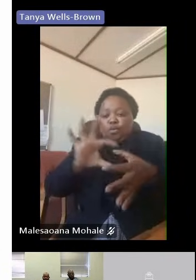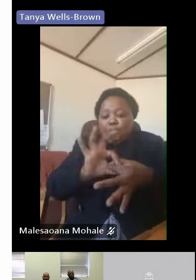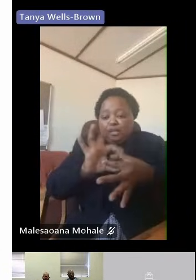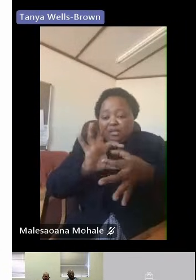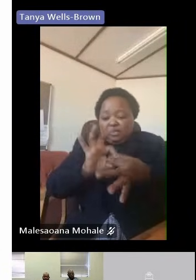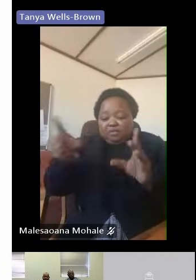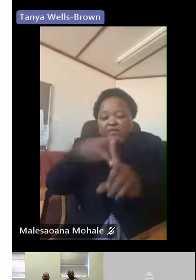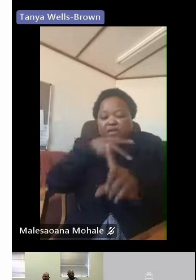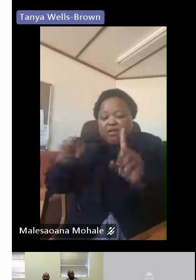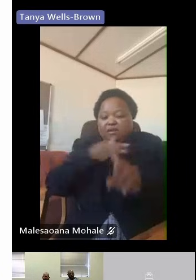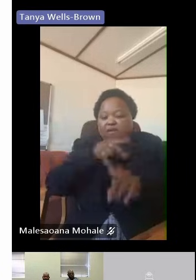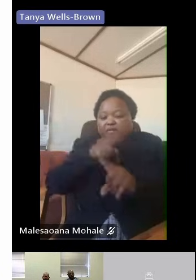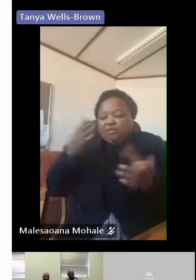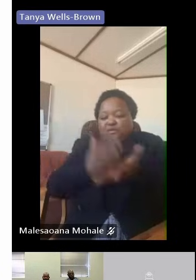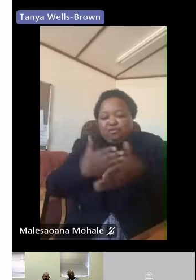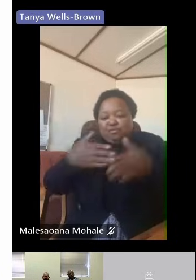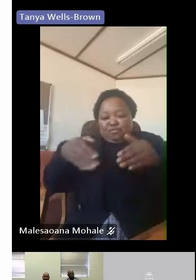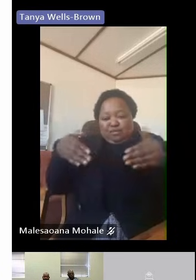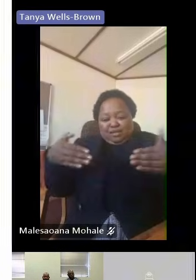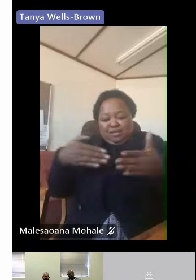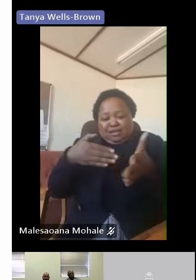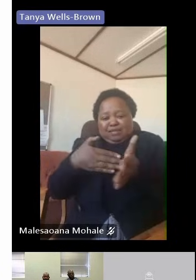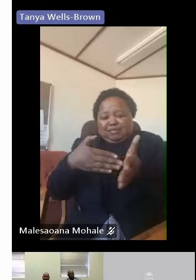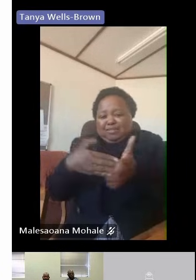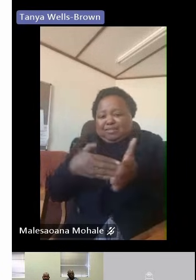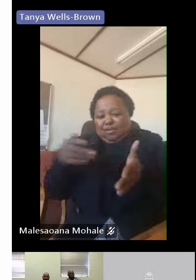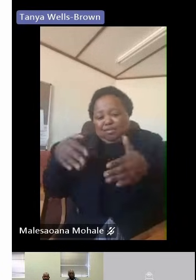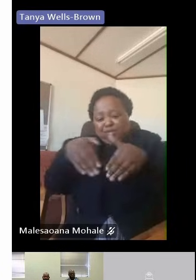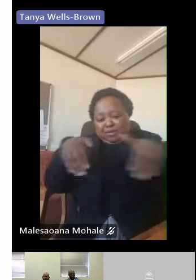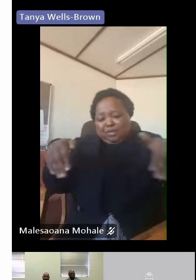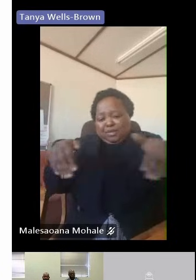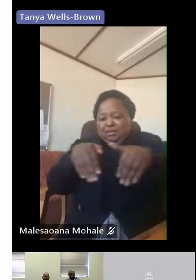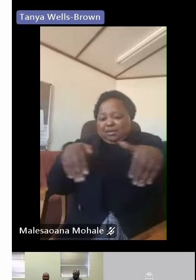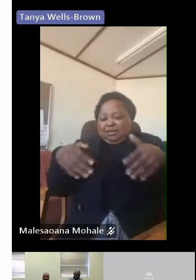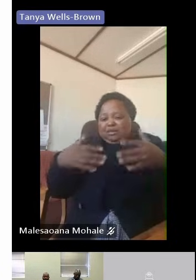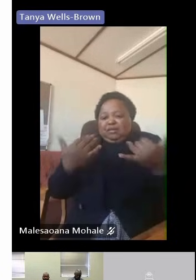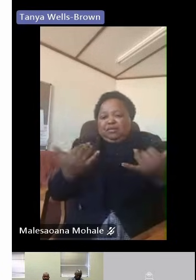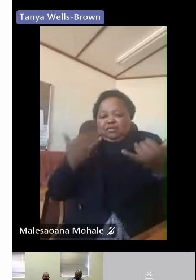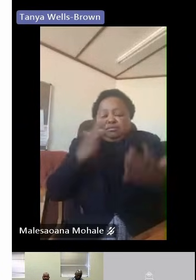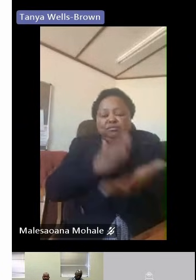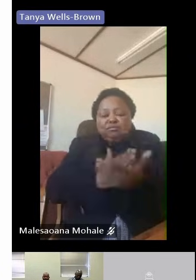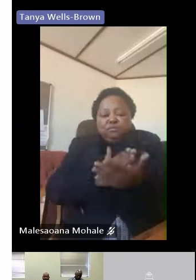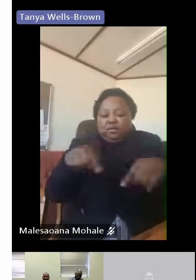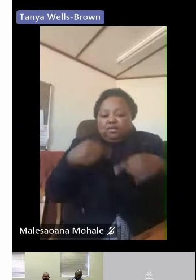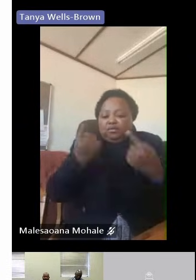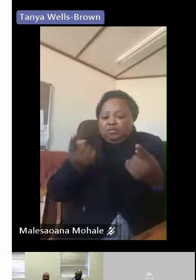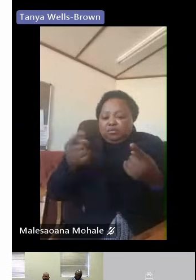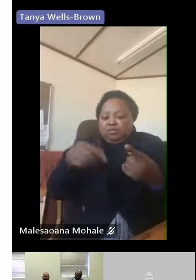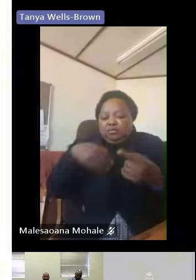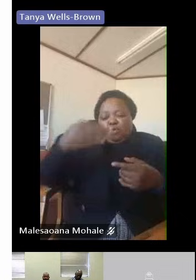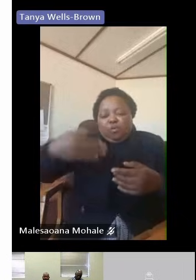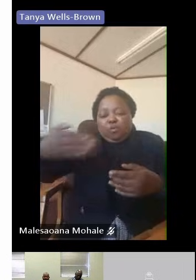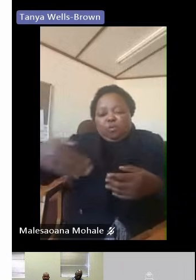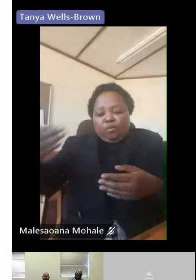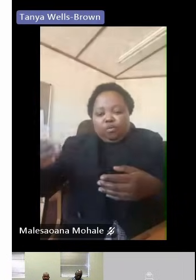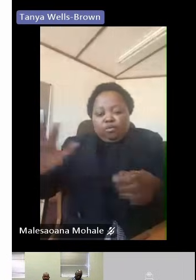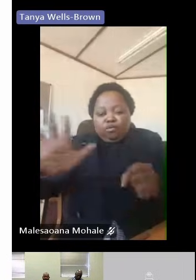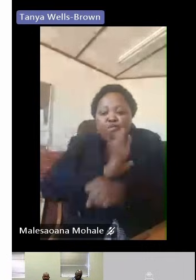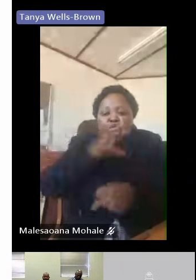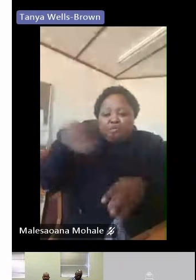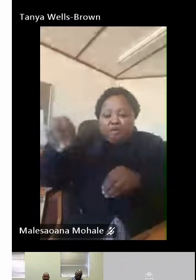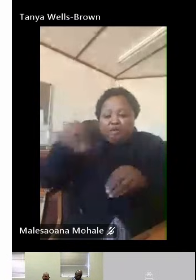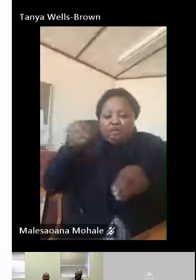of this time burden. I don't always complete the papers in the way that I should because it takes so much time.